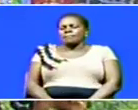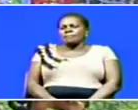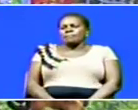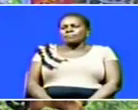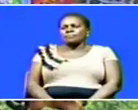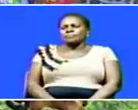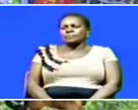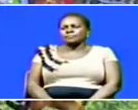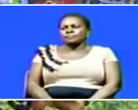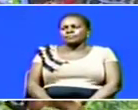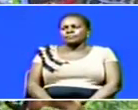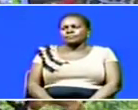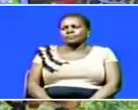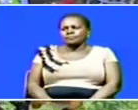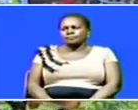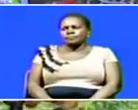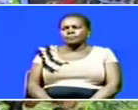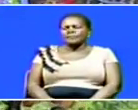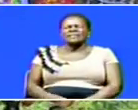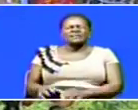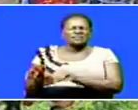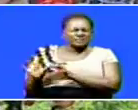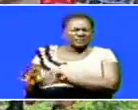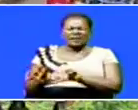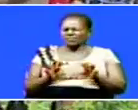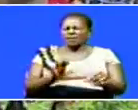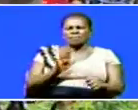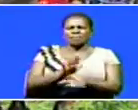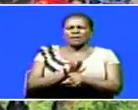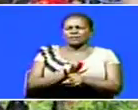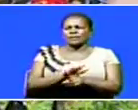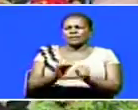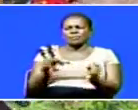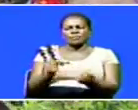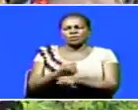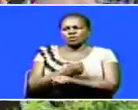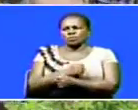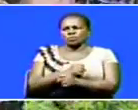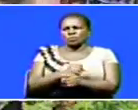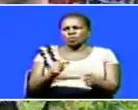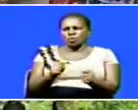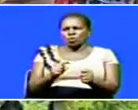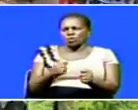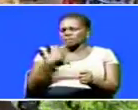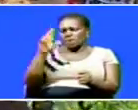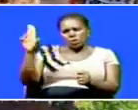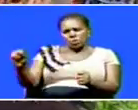Mashida mingi ambazo Tunapitia kwa mashida. Ni vile tu hatuwezi chukua mkono tuseme